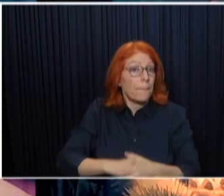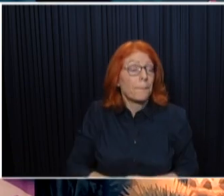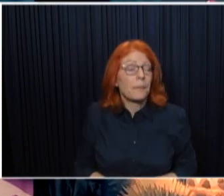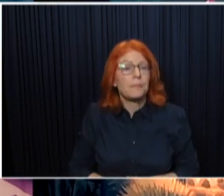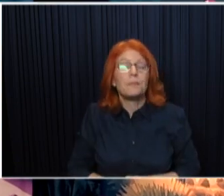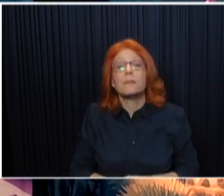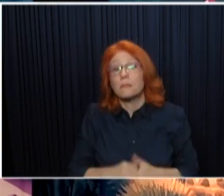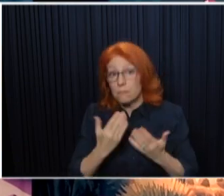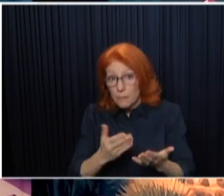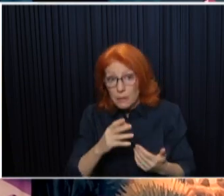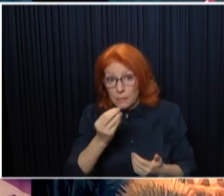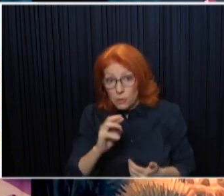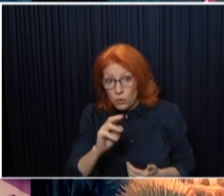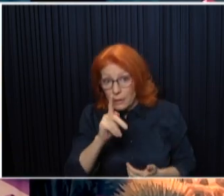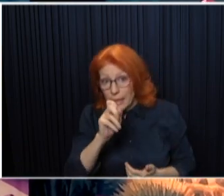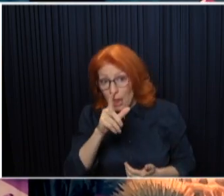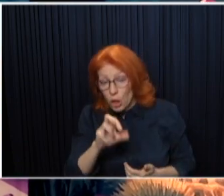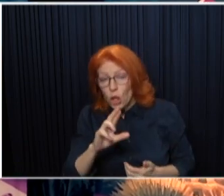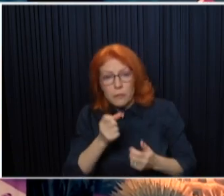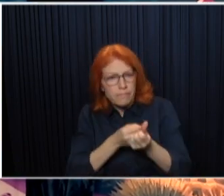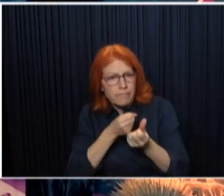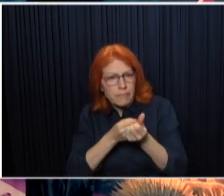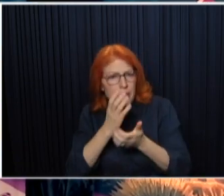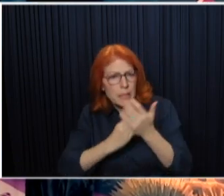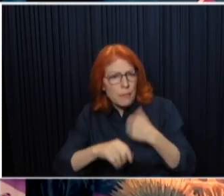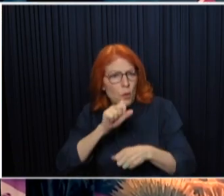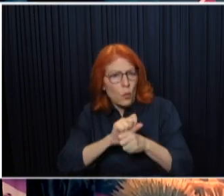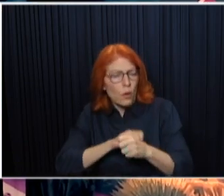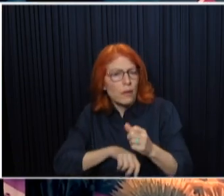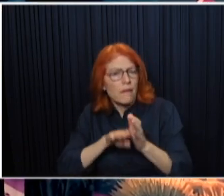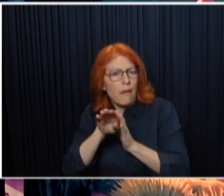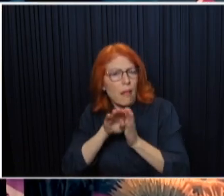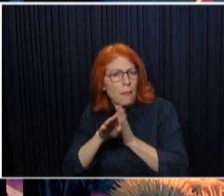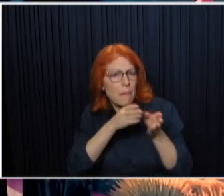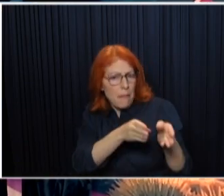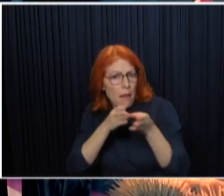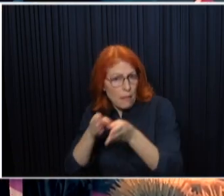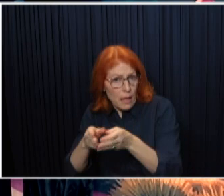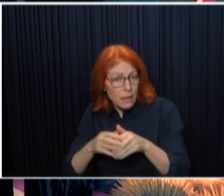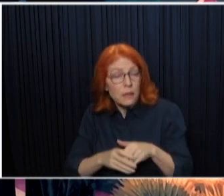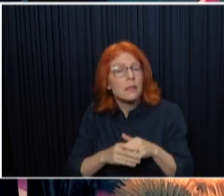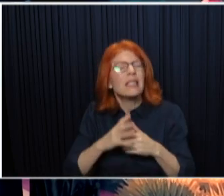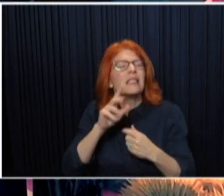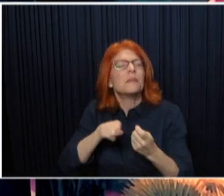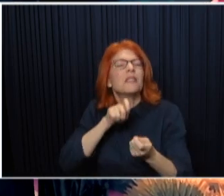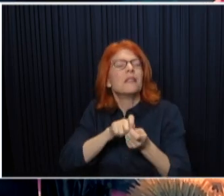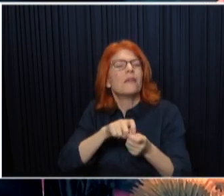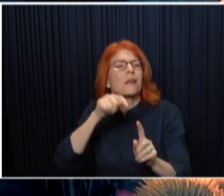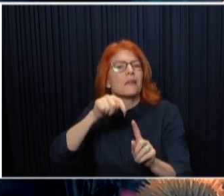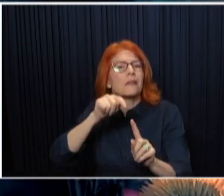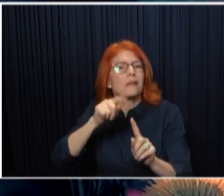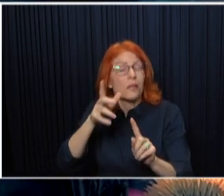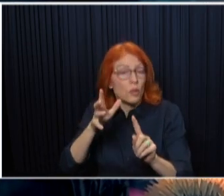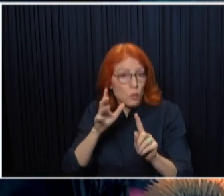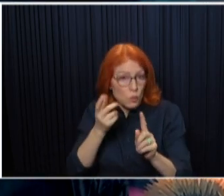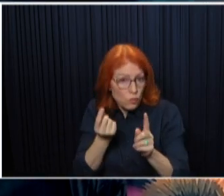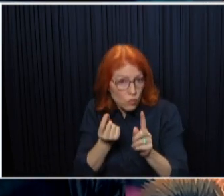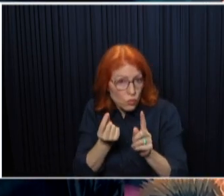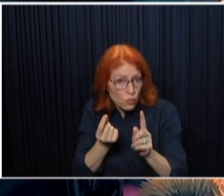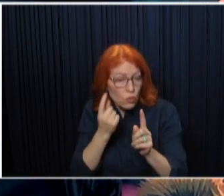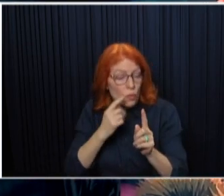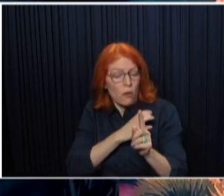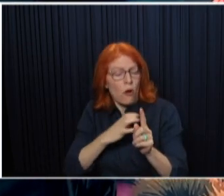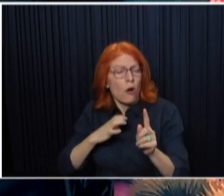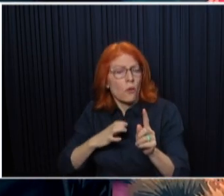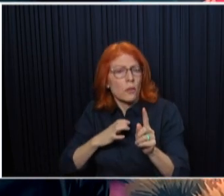Mr. Keeler, you did mention championing some of those workforce development pathways. What specifically would you be able to do in Congress